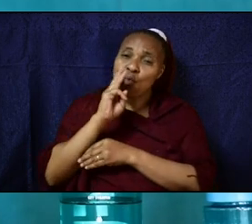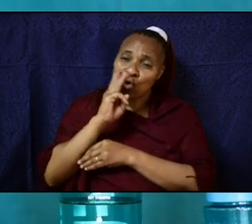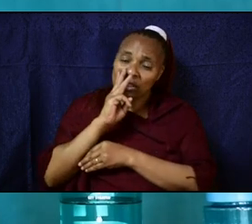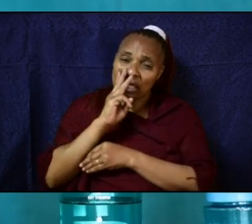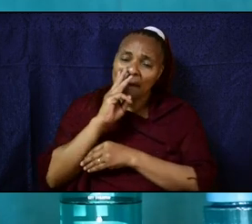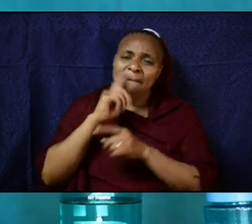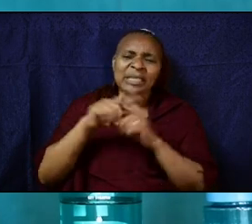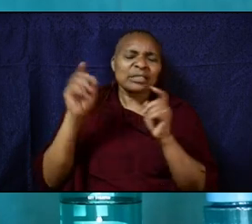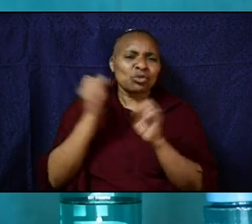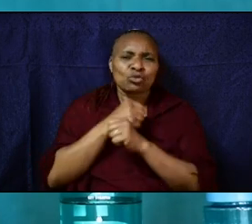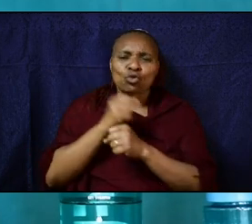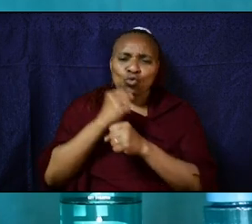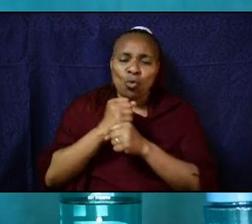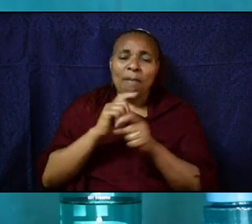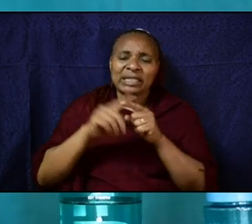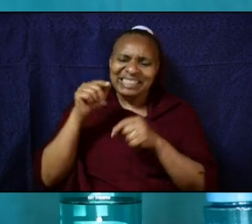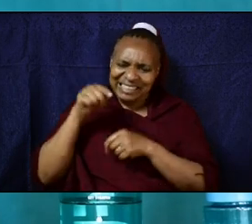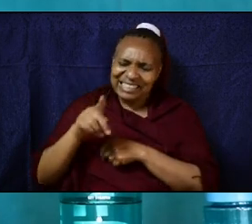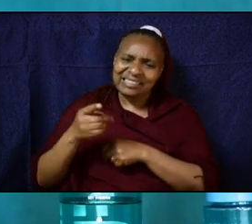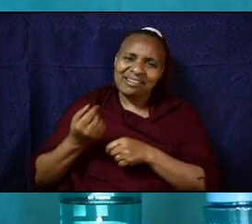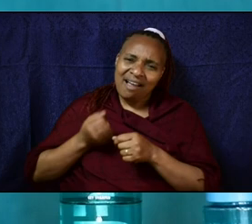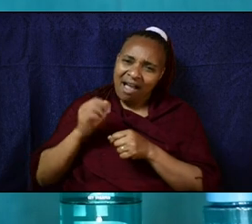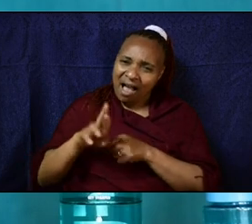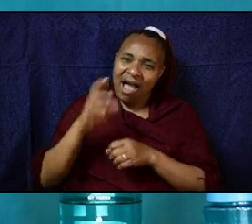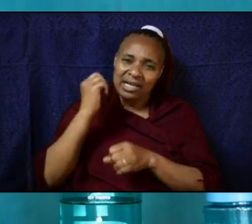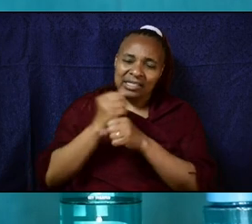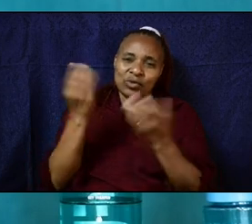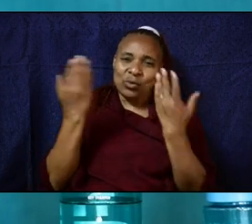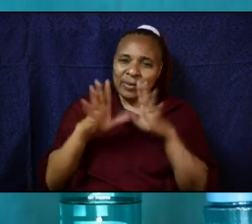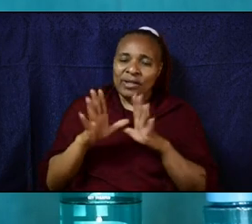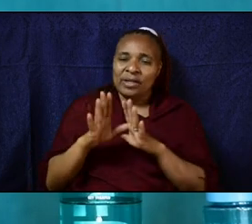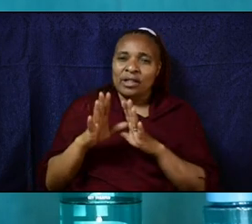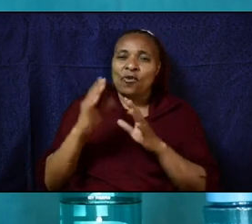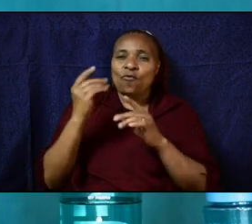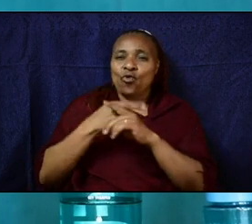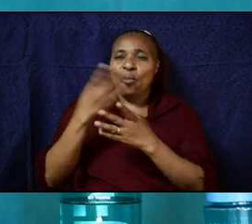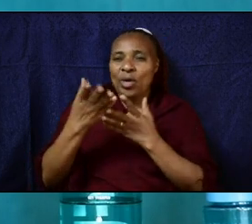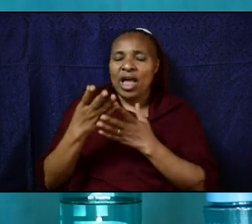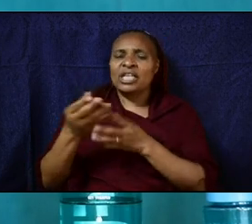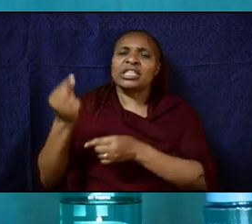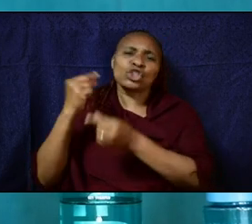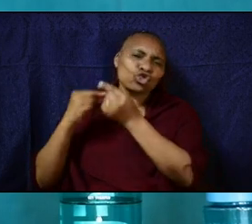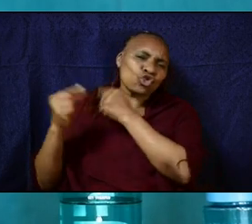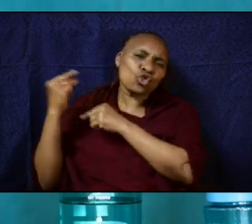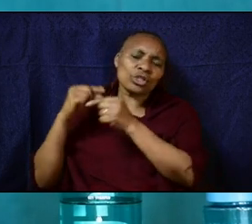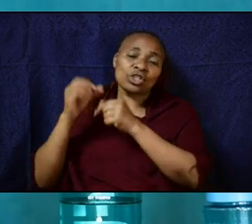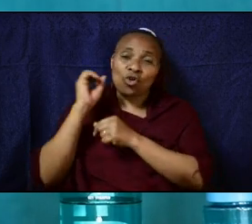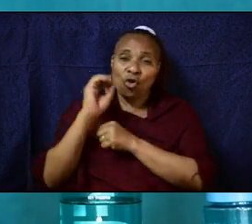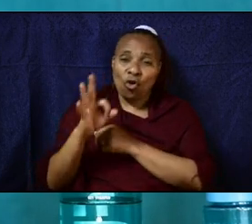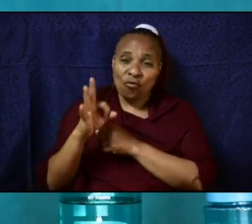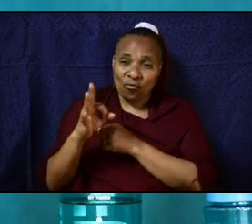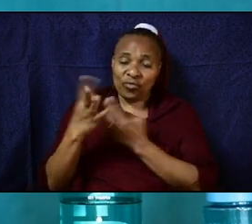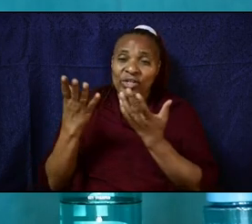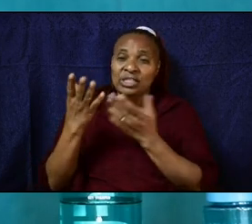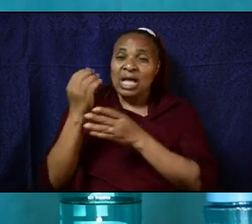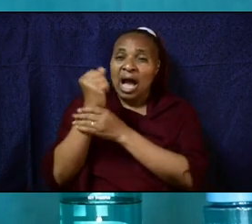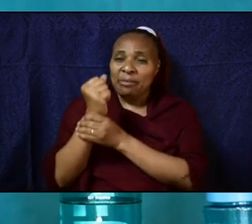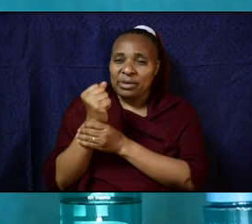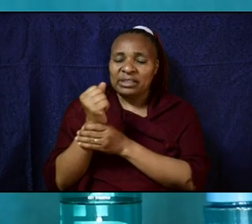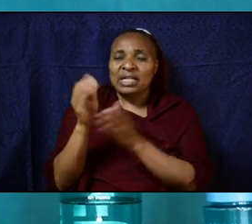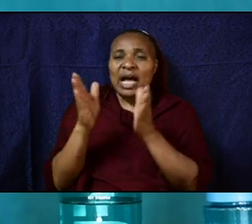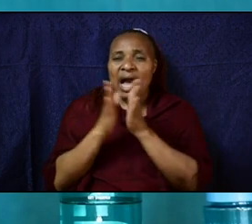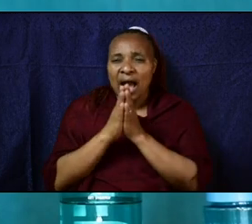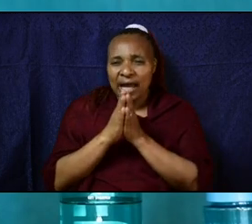but she did it. And that earned her a place amongst the lineage of one of the greatest nations on earth and a